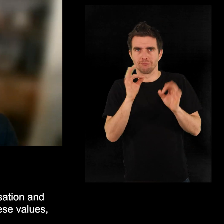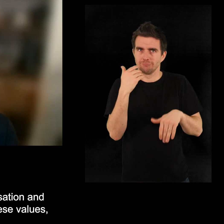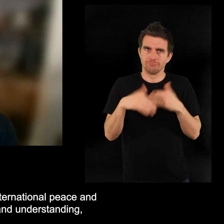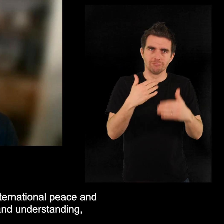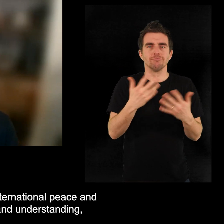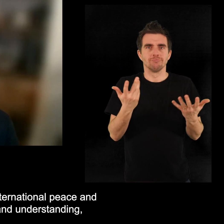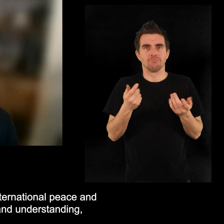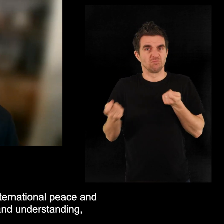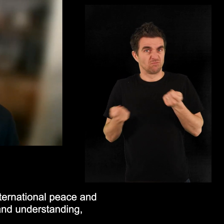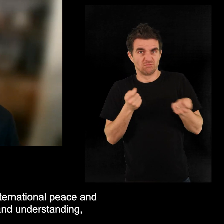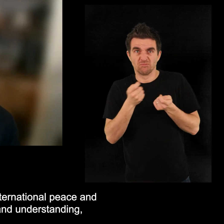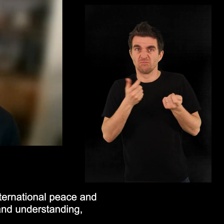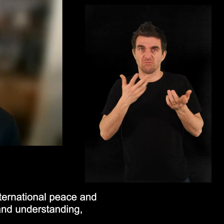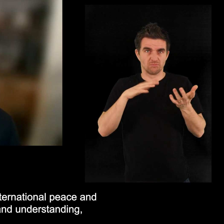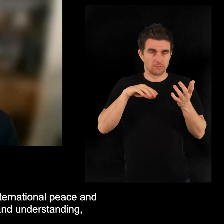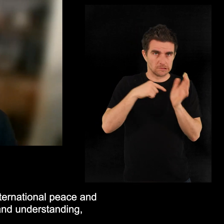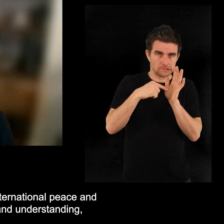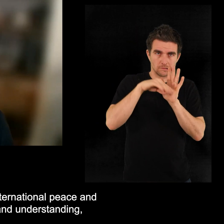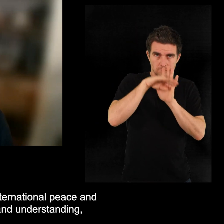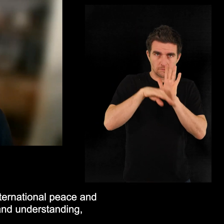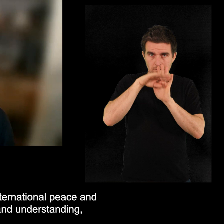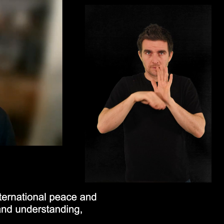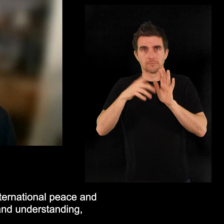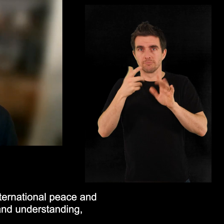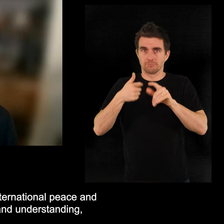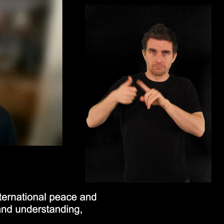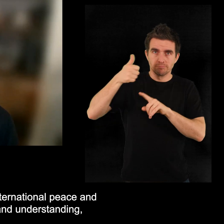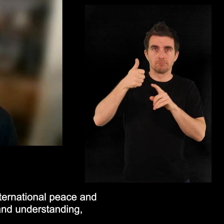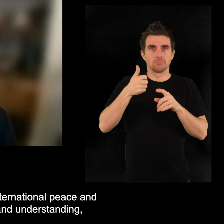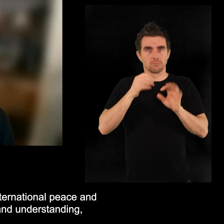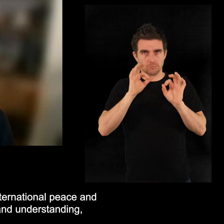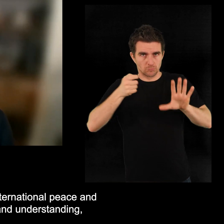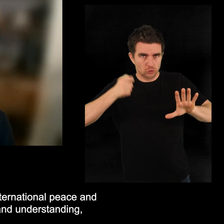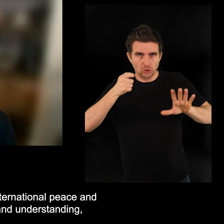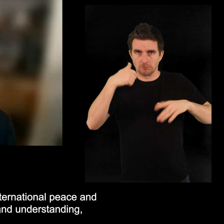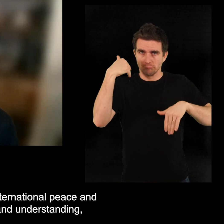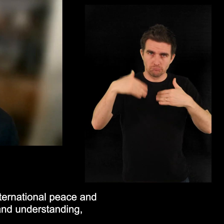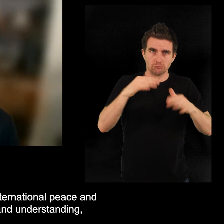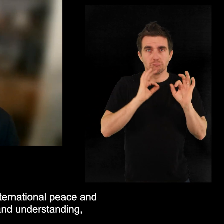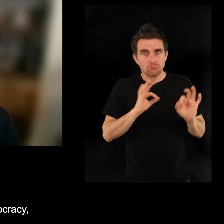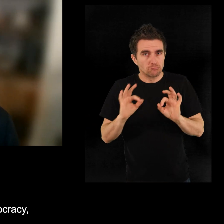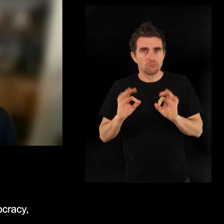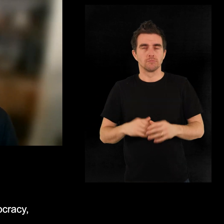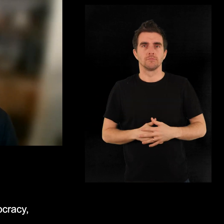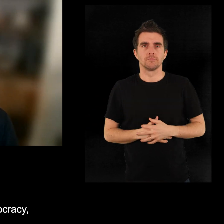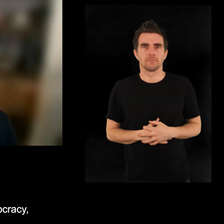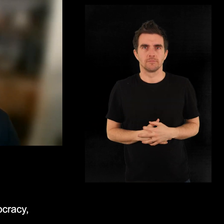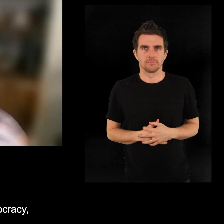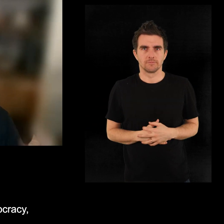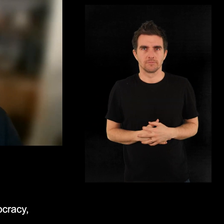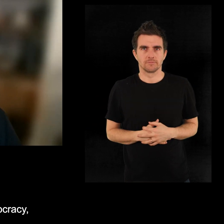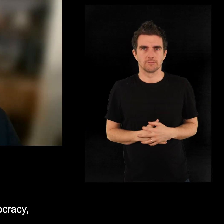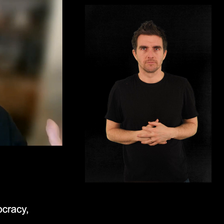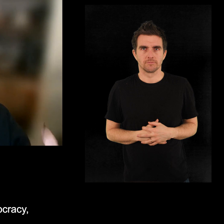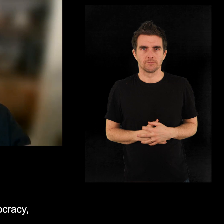values: democracy, human rights, international peace and security, tolerance, respect and understanding, freedom of expression,